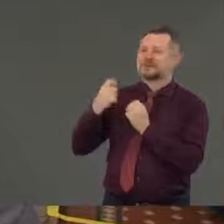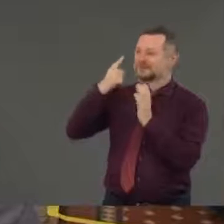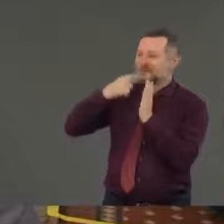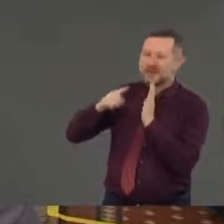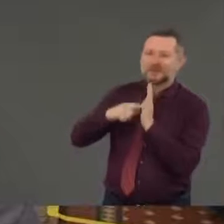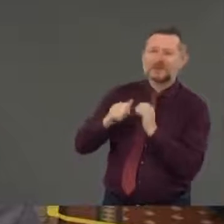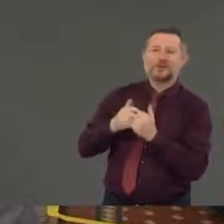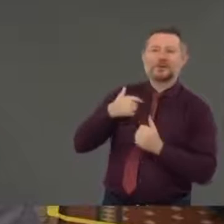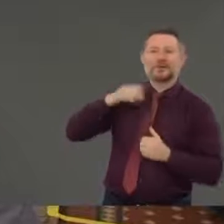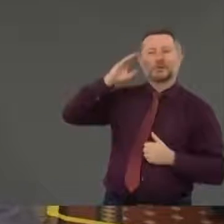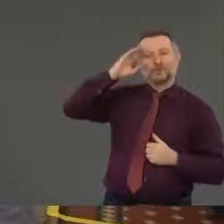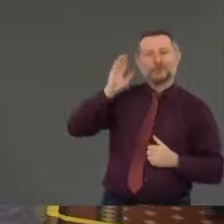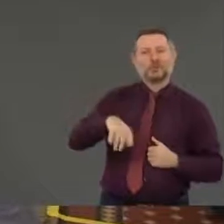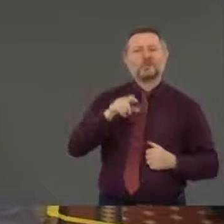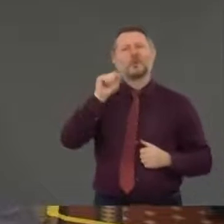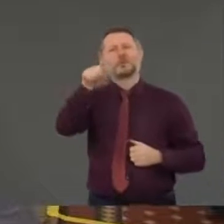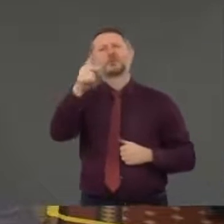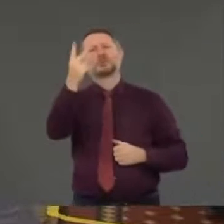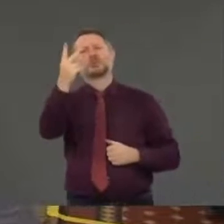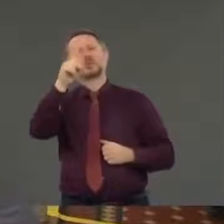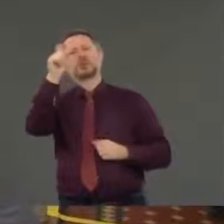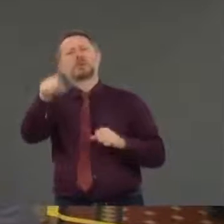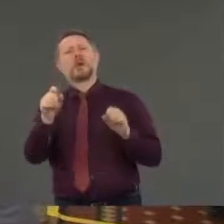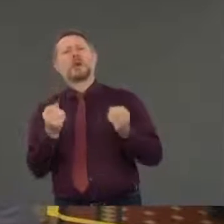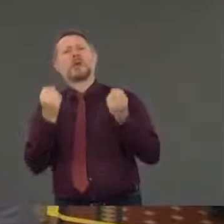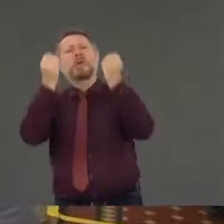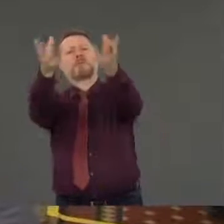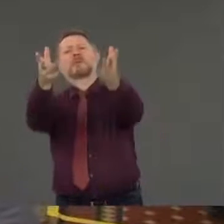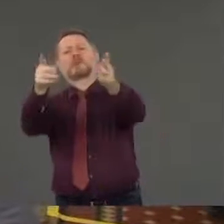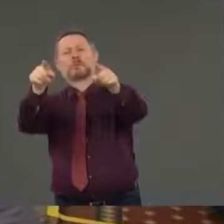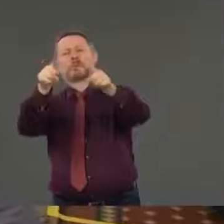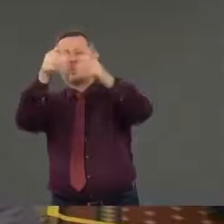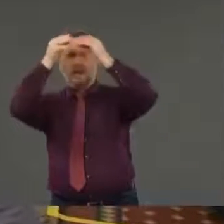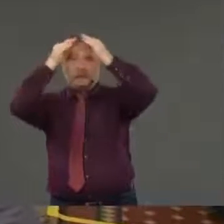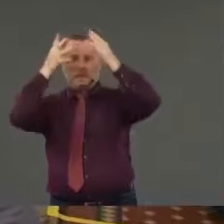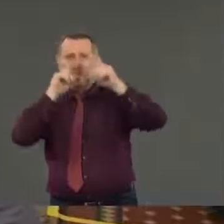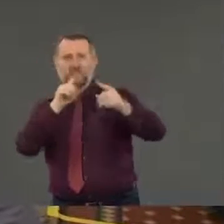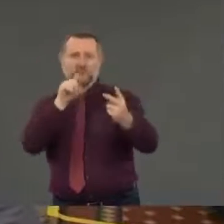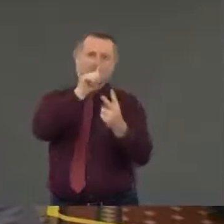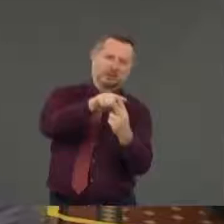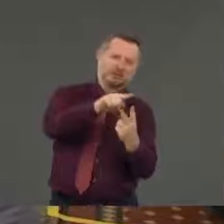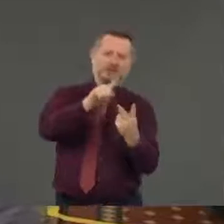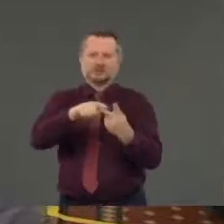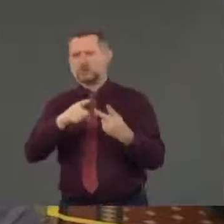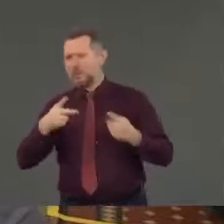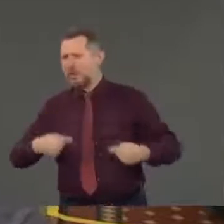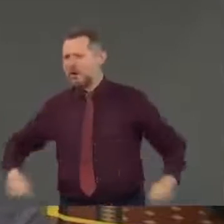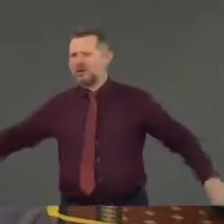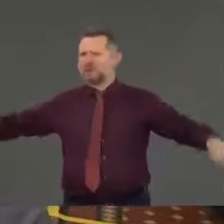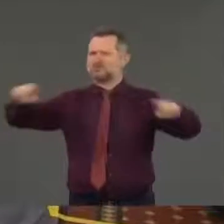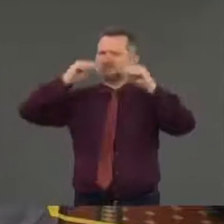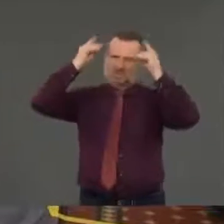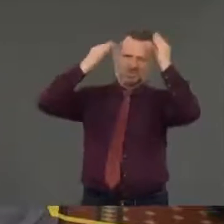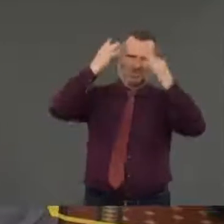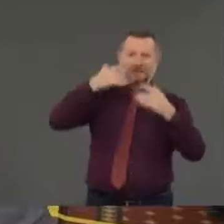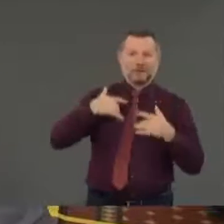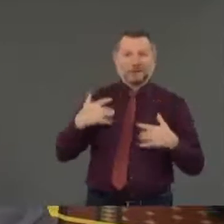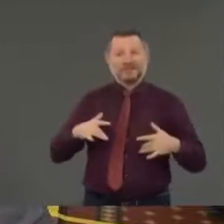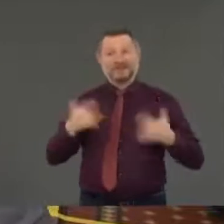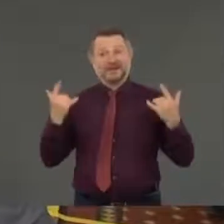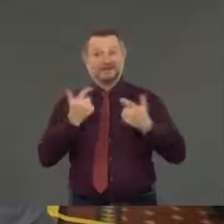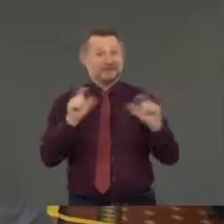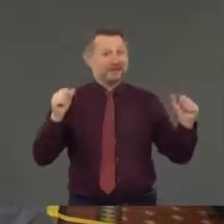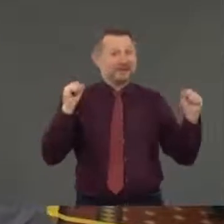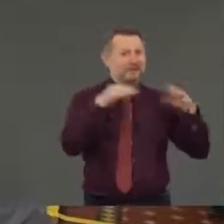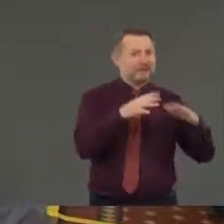gave you 2 questions that have a lot for you to think about, but people want to know about these large-scale events, and they want to know about this